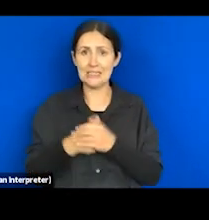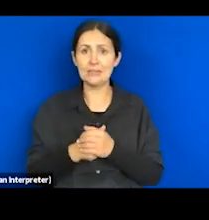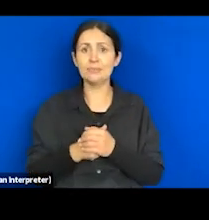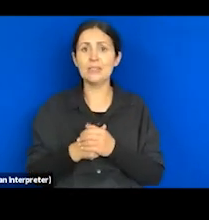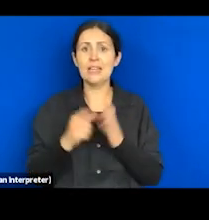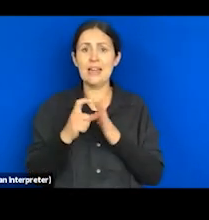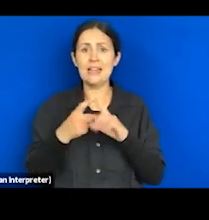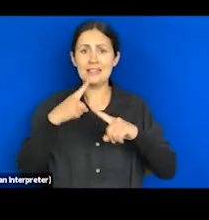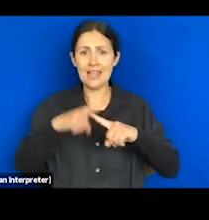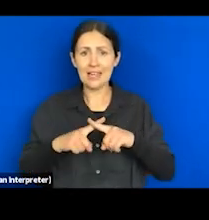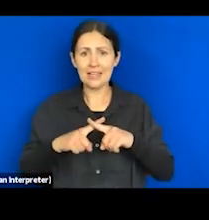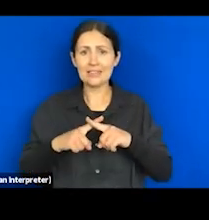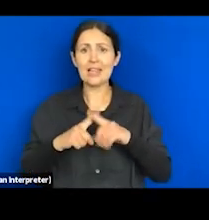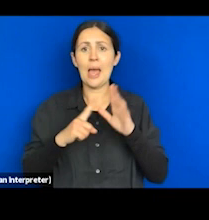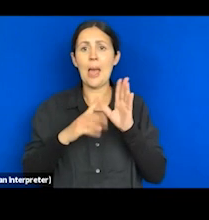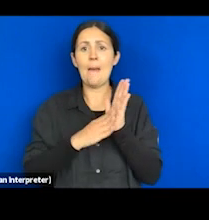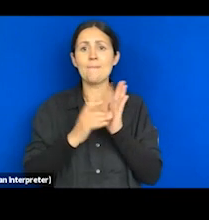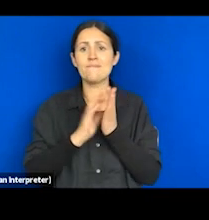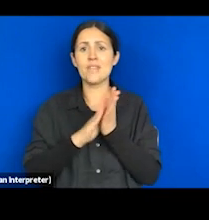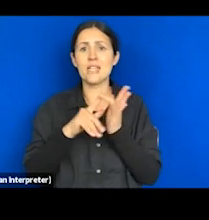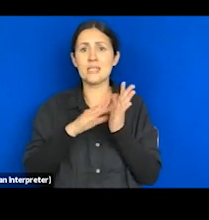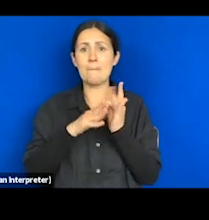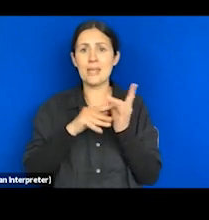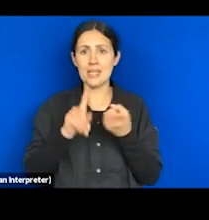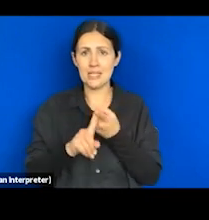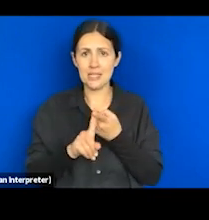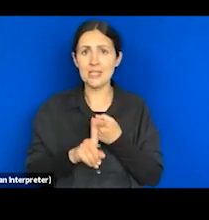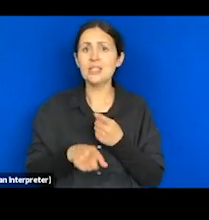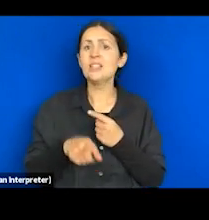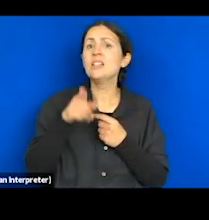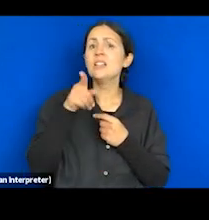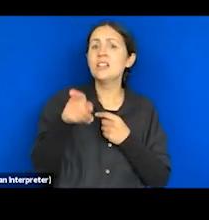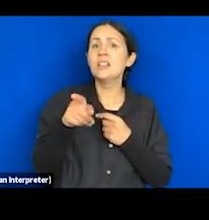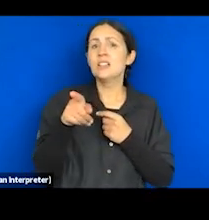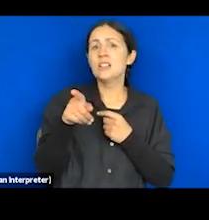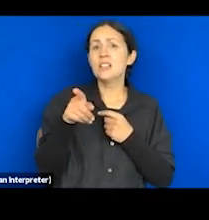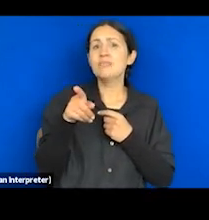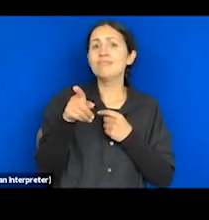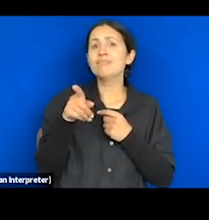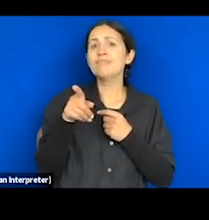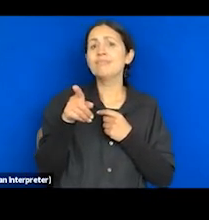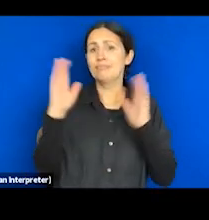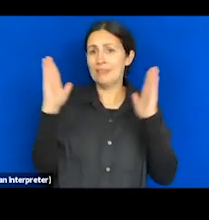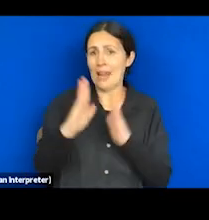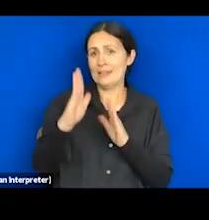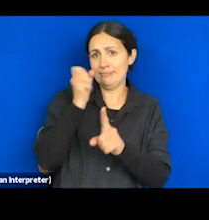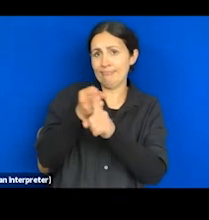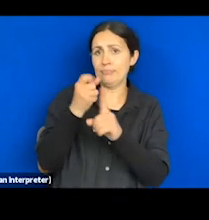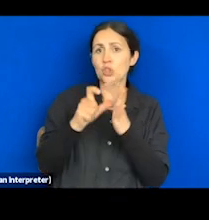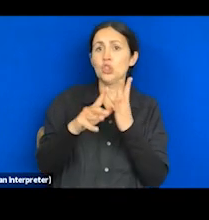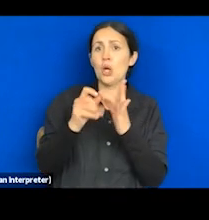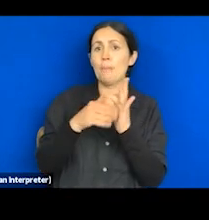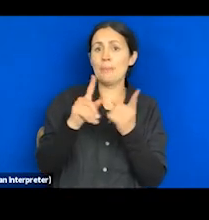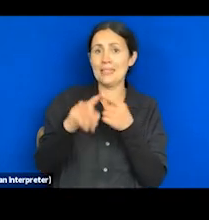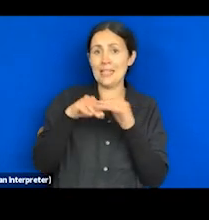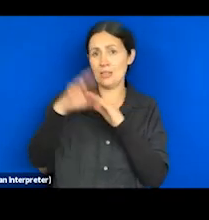dexamphetamine, Lisdex has a slower onset and causes lower peak dopamine concentrations in the brain. There's a longer duration of